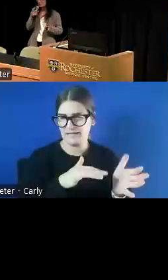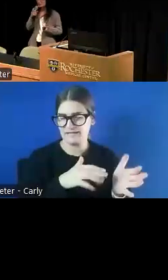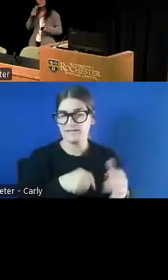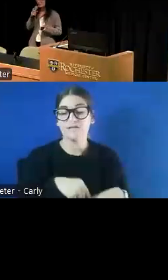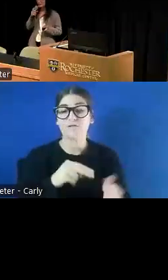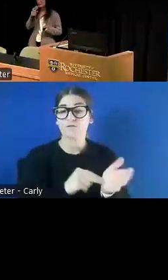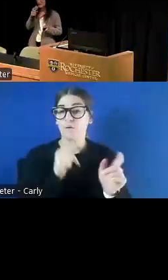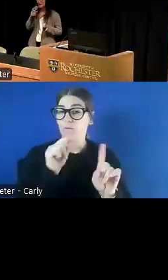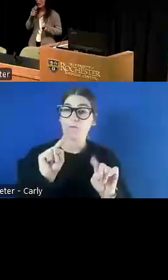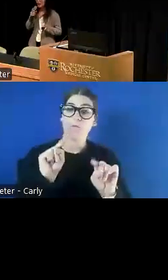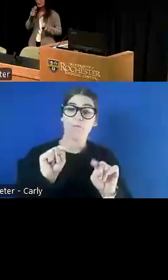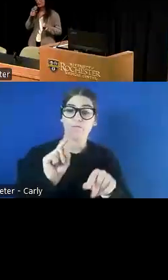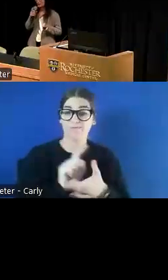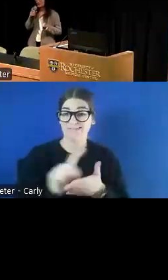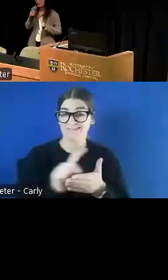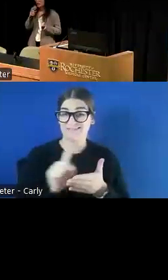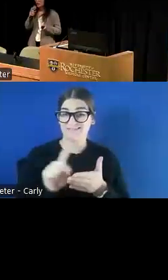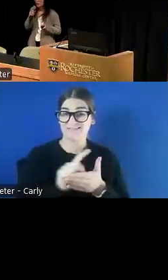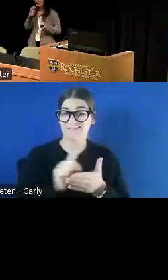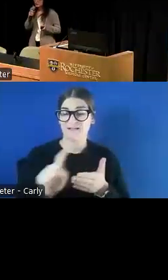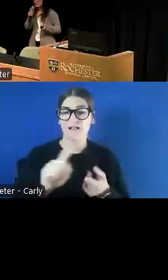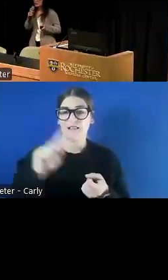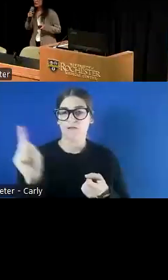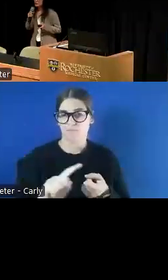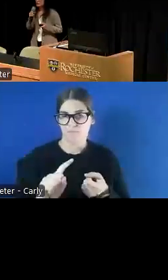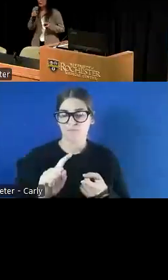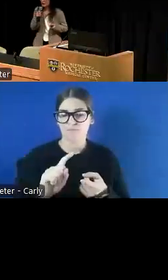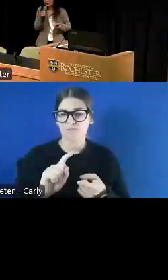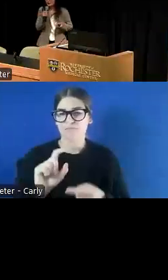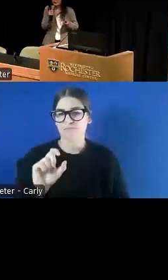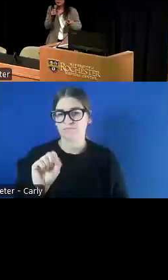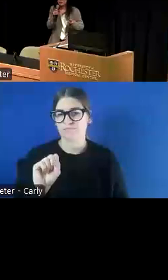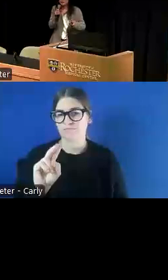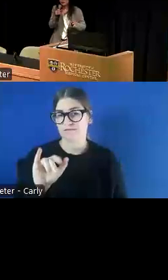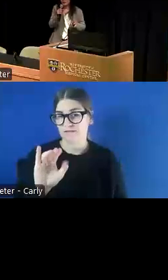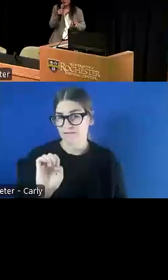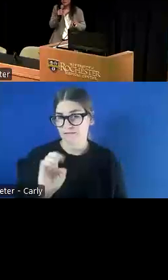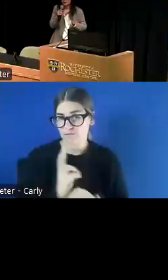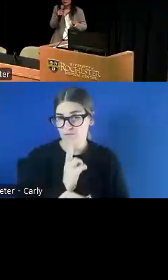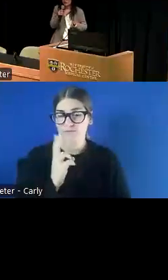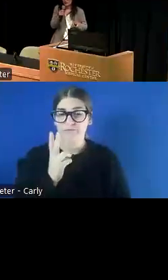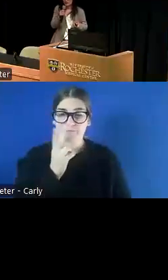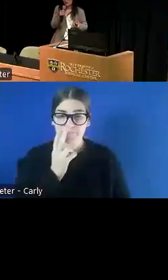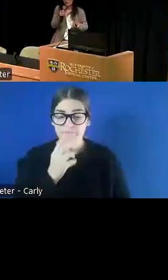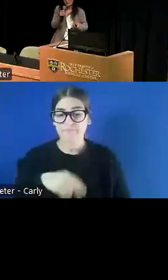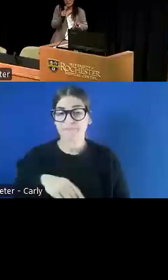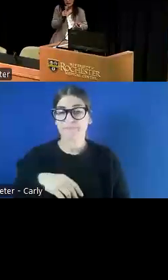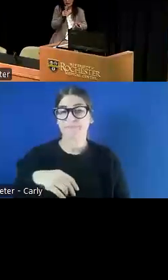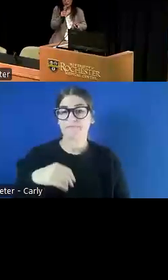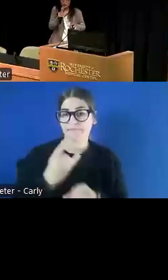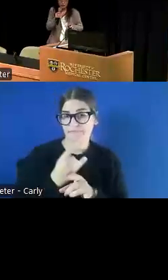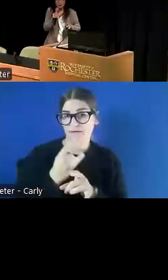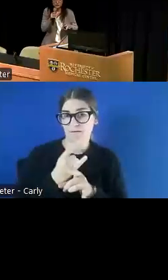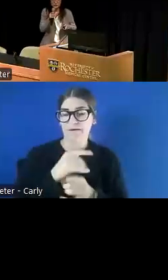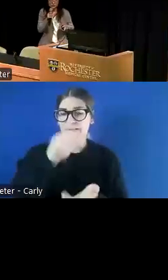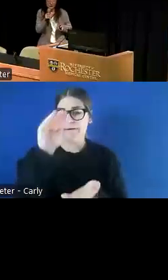attending churches weekly have lower substance use, alcohol use, smoking behaviors, and they're